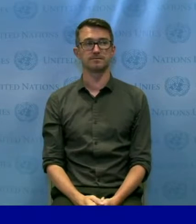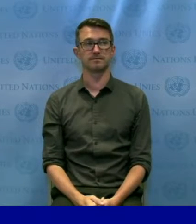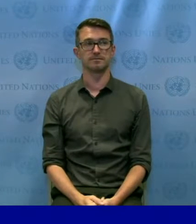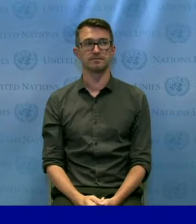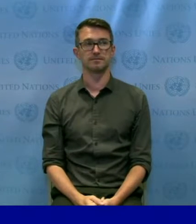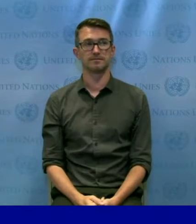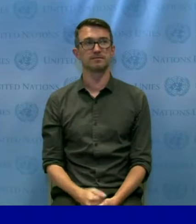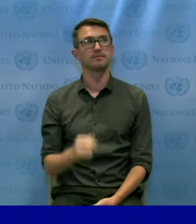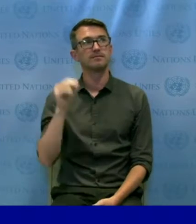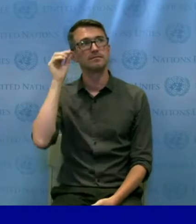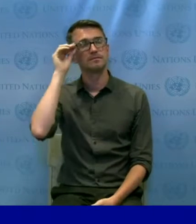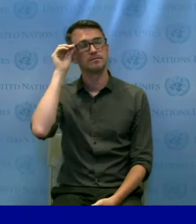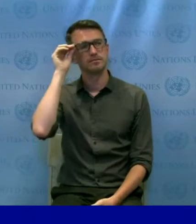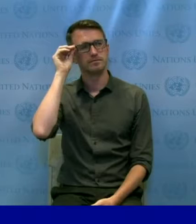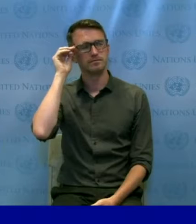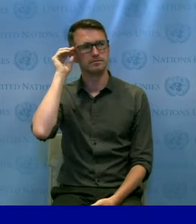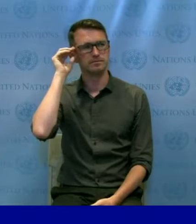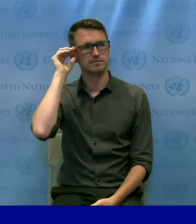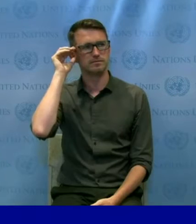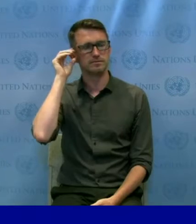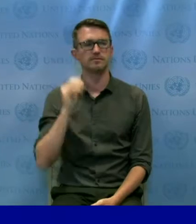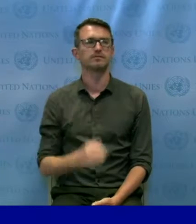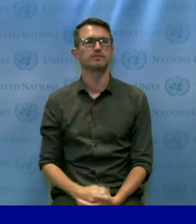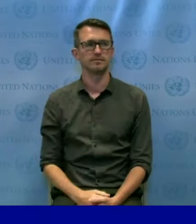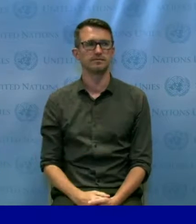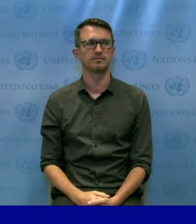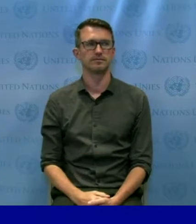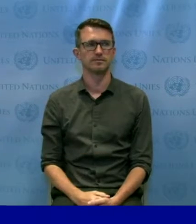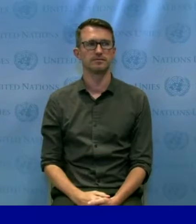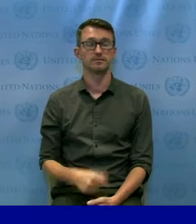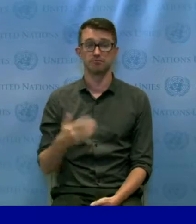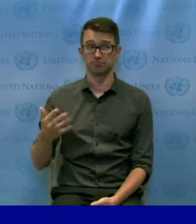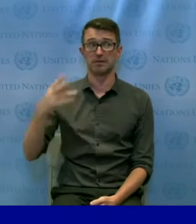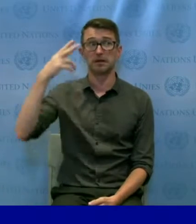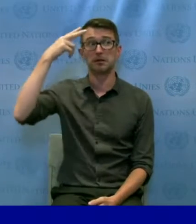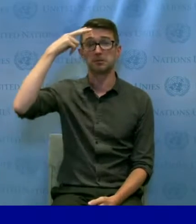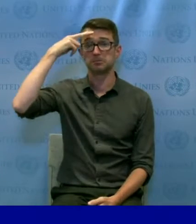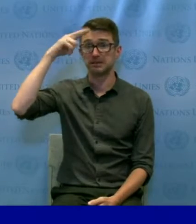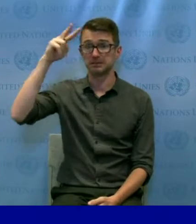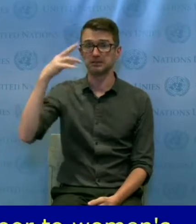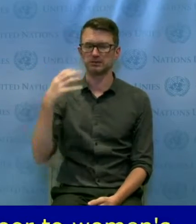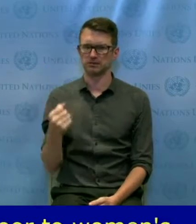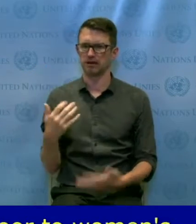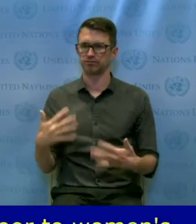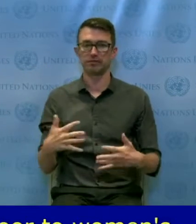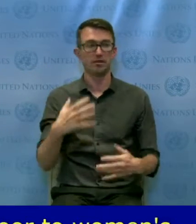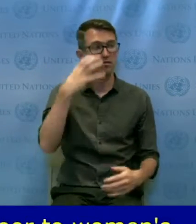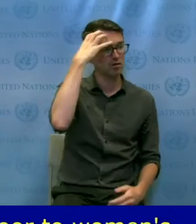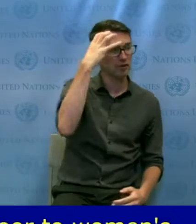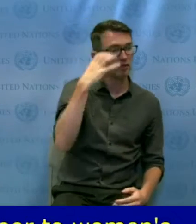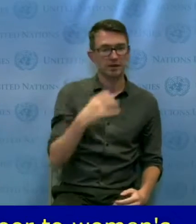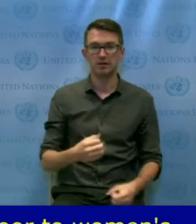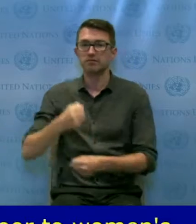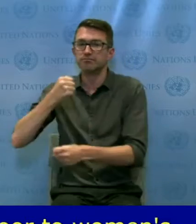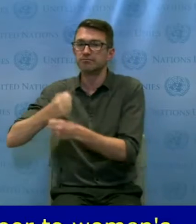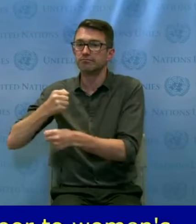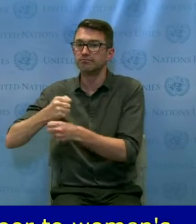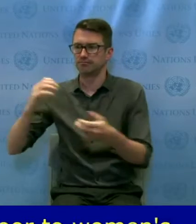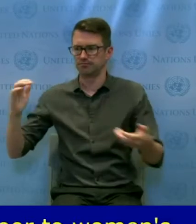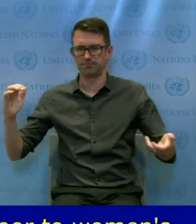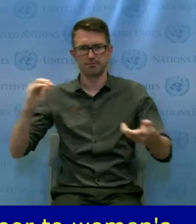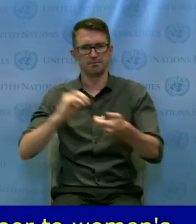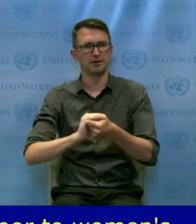Mexico has fostered public-private partnerships as a motor for development. However, they do not ensure greater efficiency in